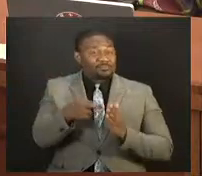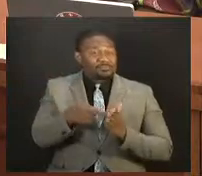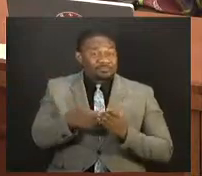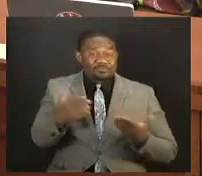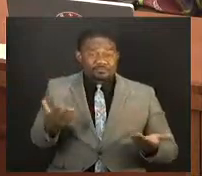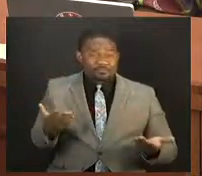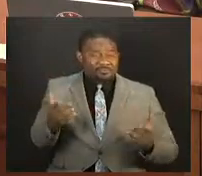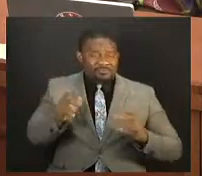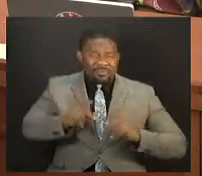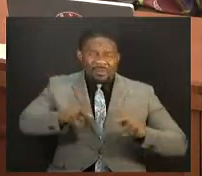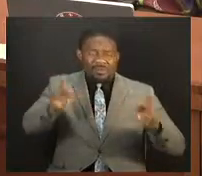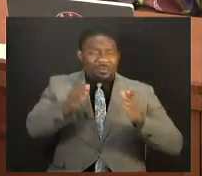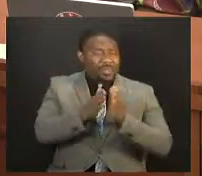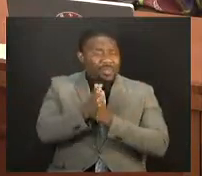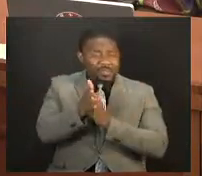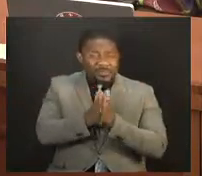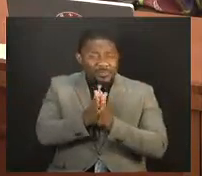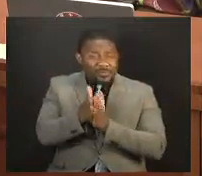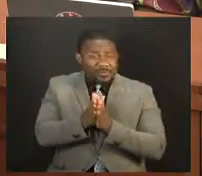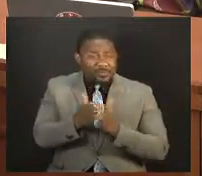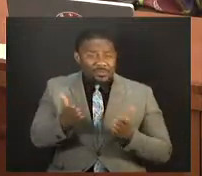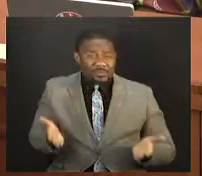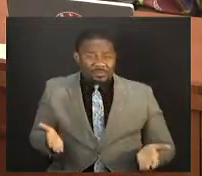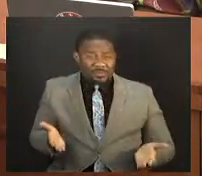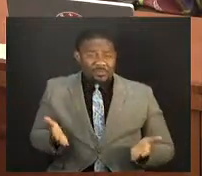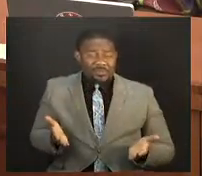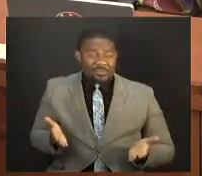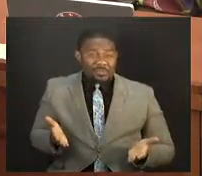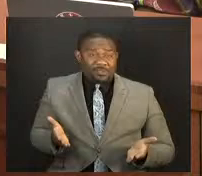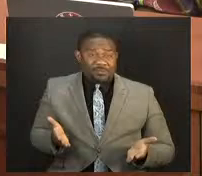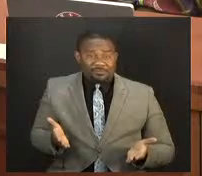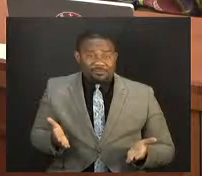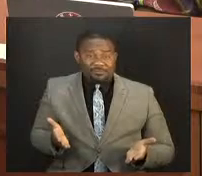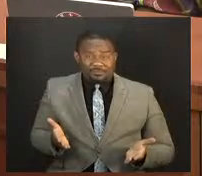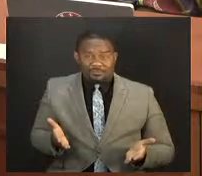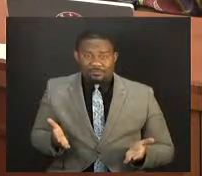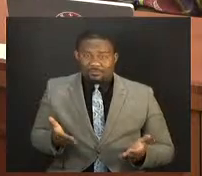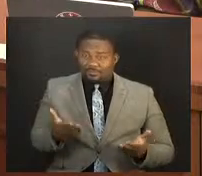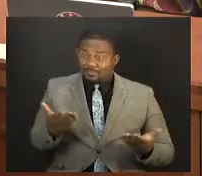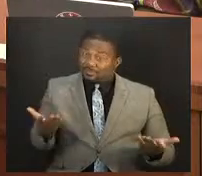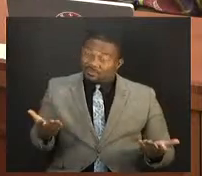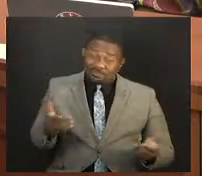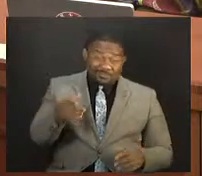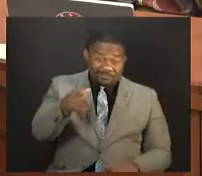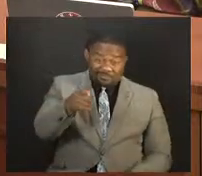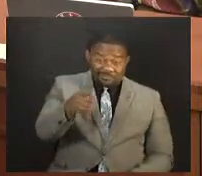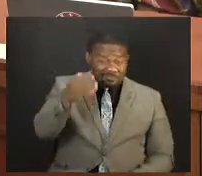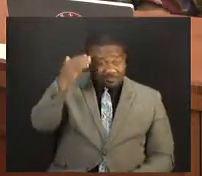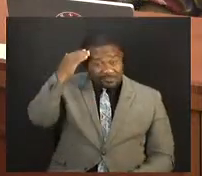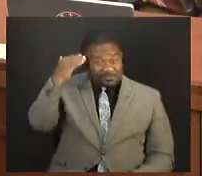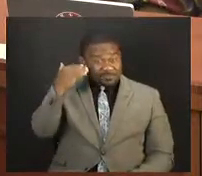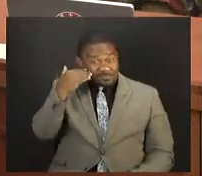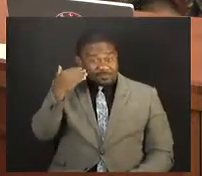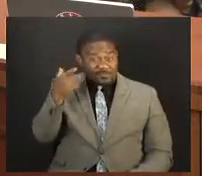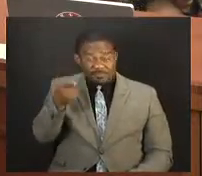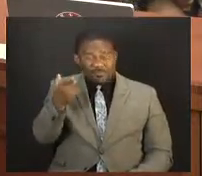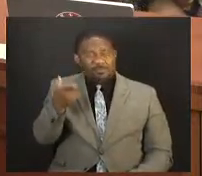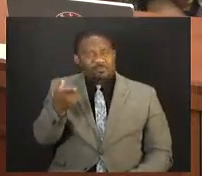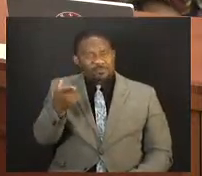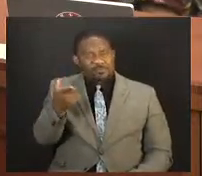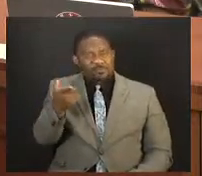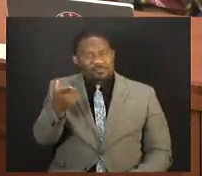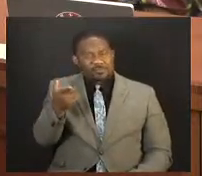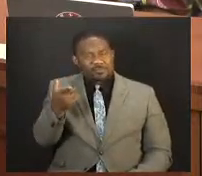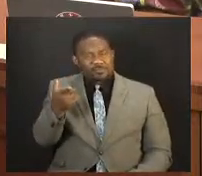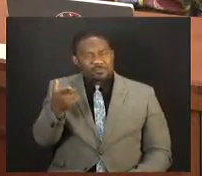of public interest and within the bosom of the head of the independent constitutional body, that we can